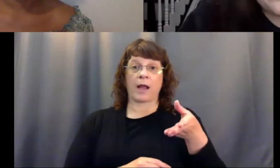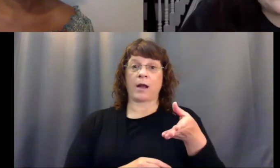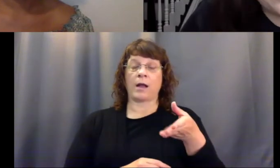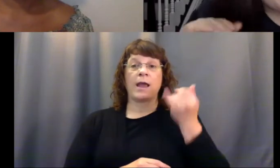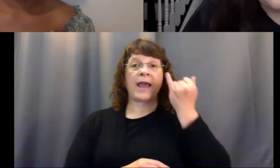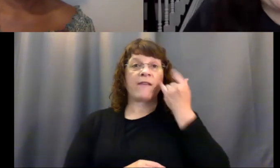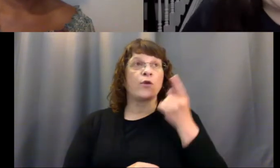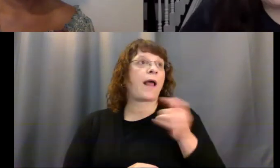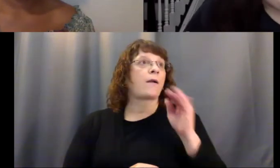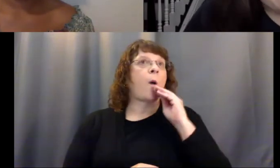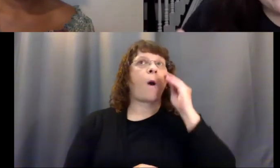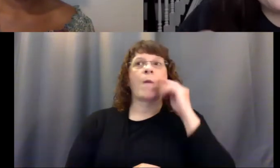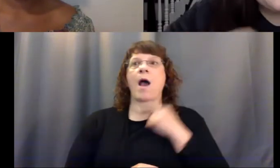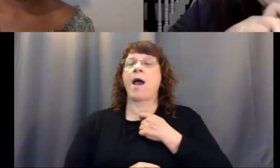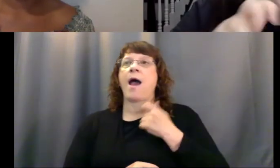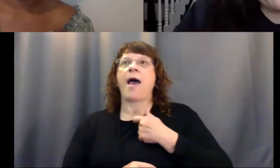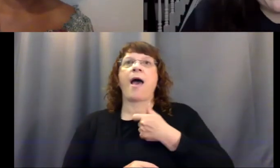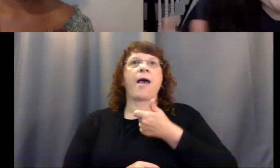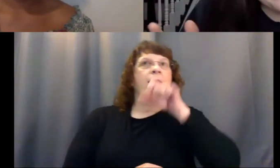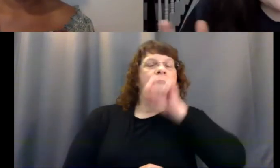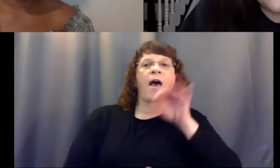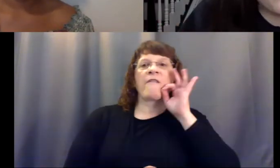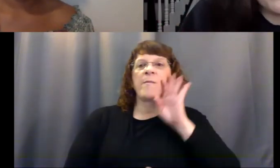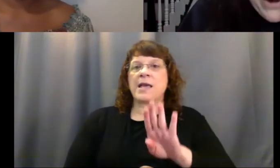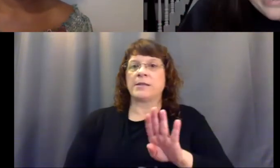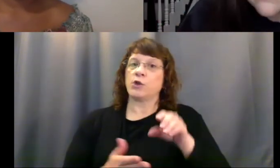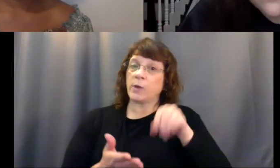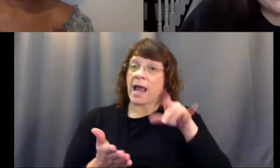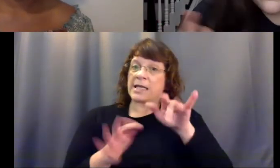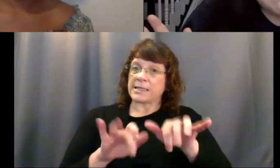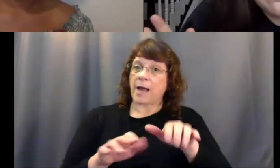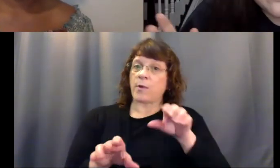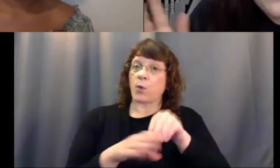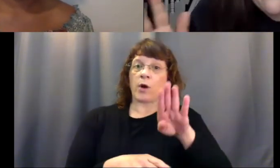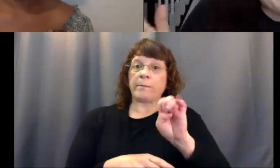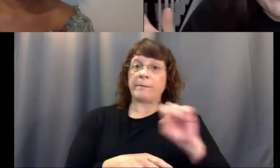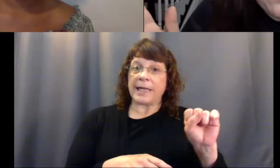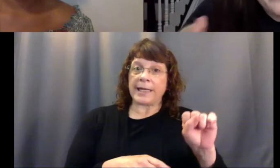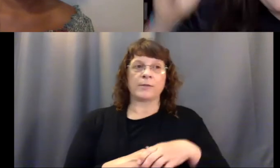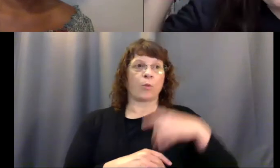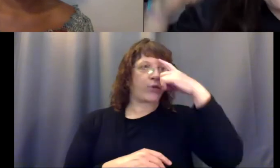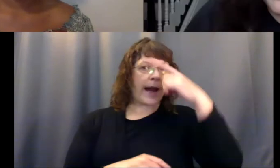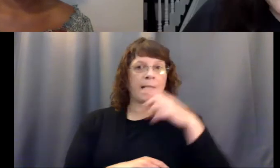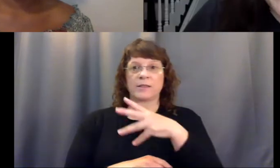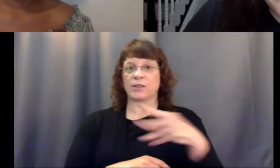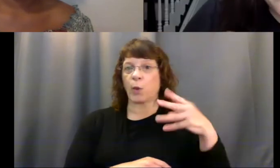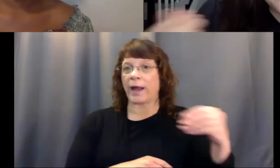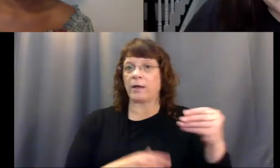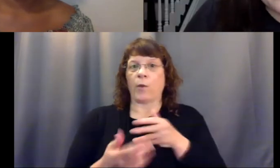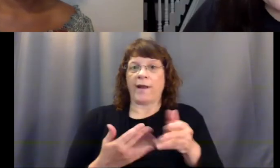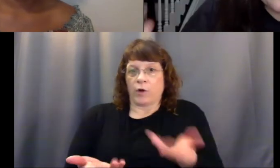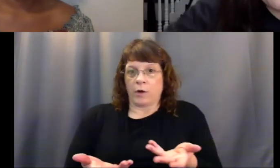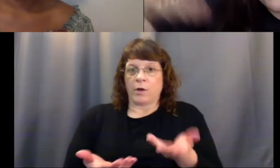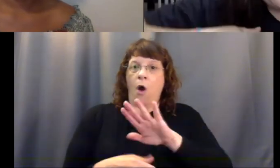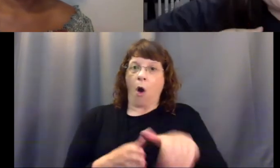I think I want to work with bees forever. You can type in the word bees or brains or squid, whatever you want, and all of our scientists that